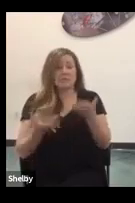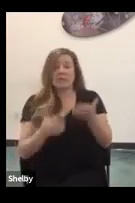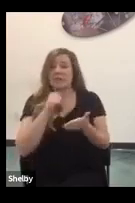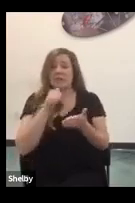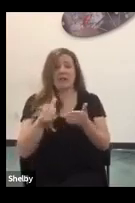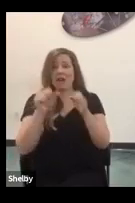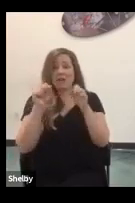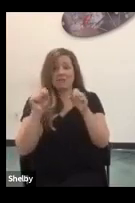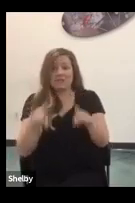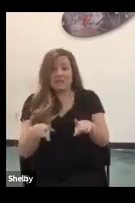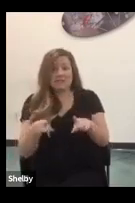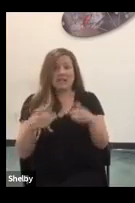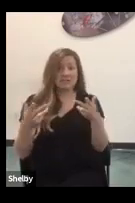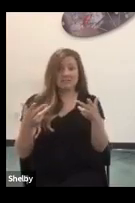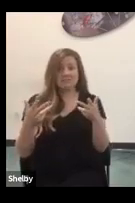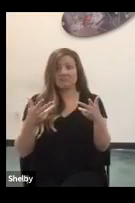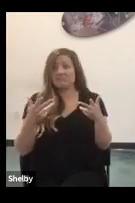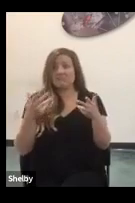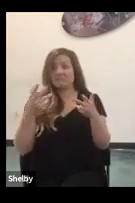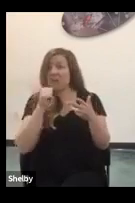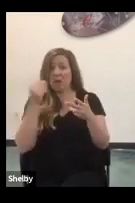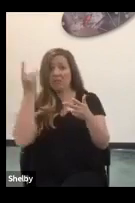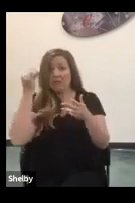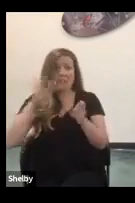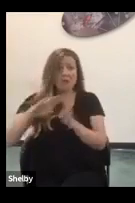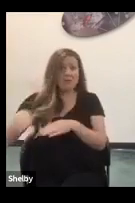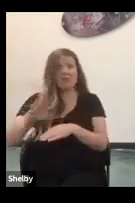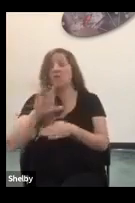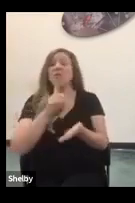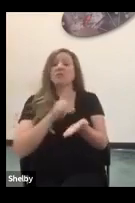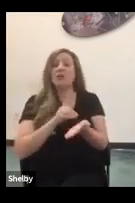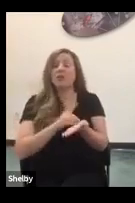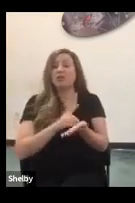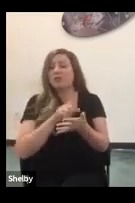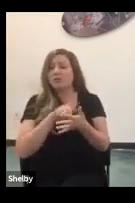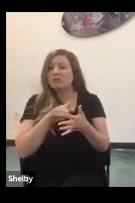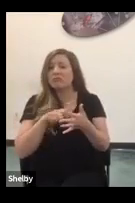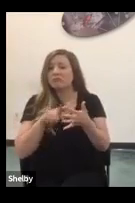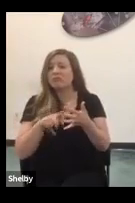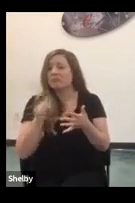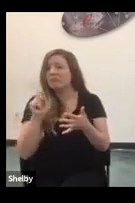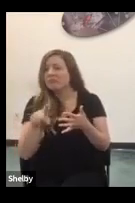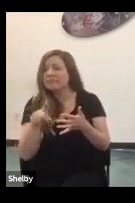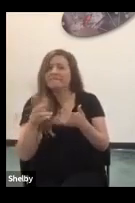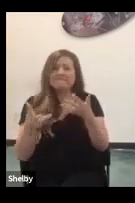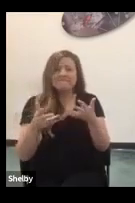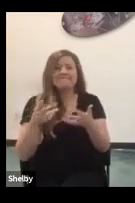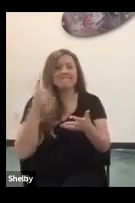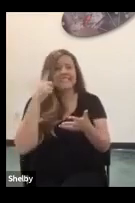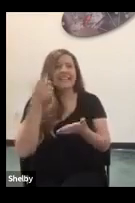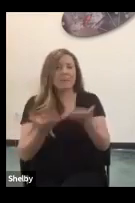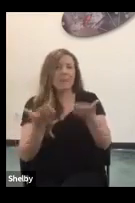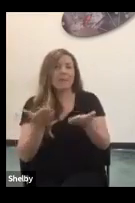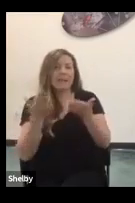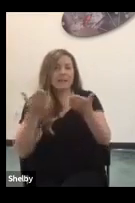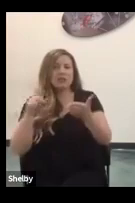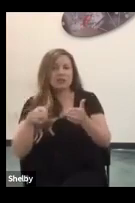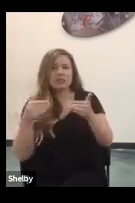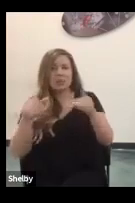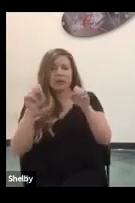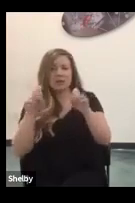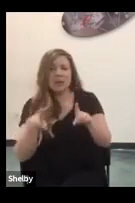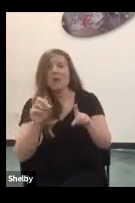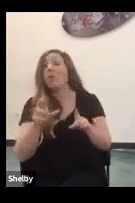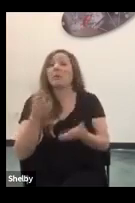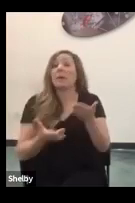on your radar, and your primary care provider saying, this is something we should look for, or it may be you wondering if you have